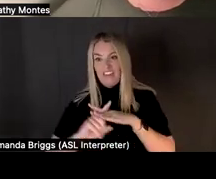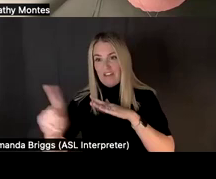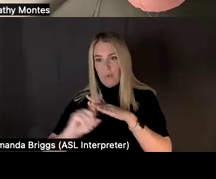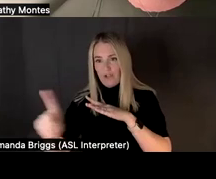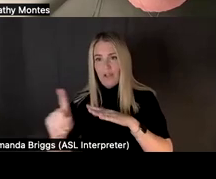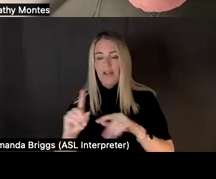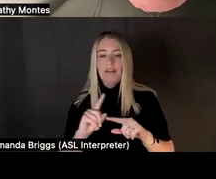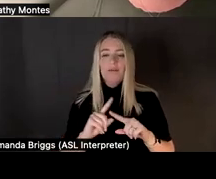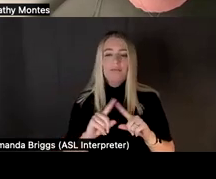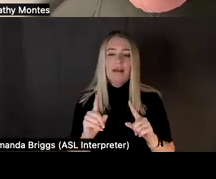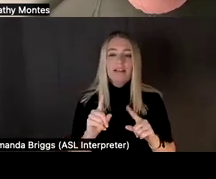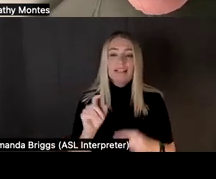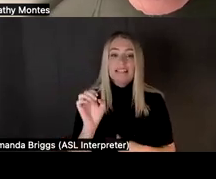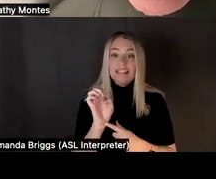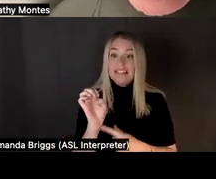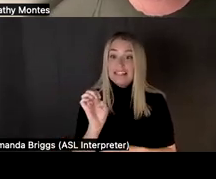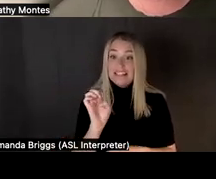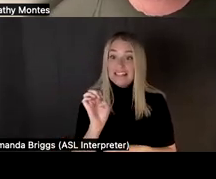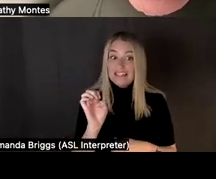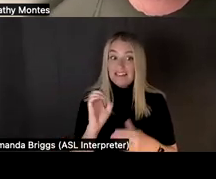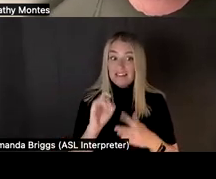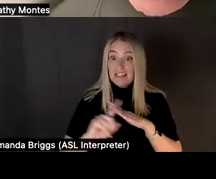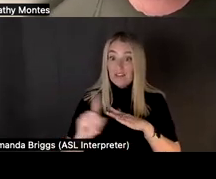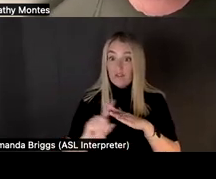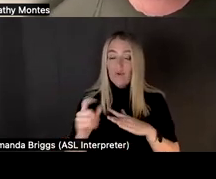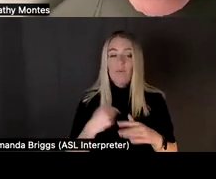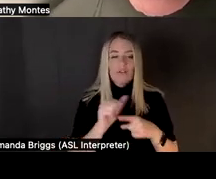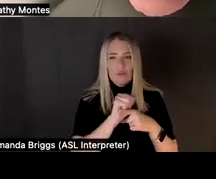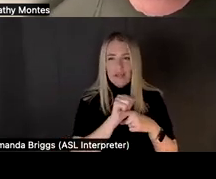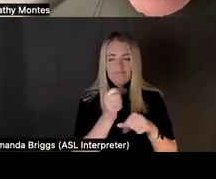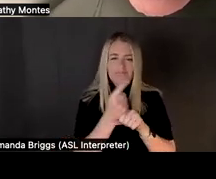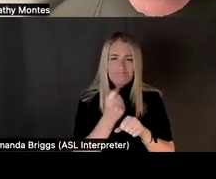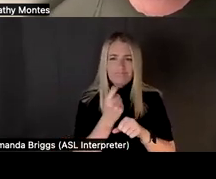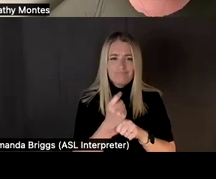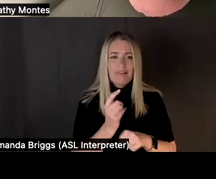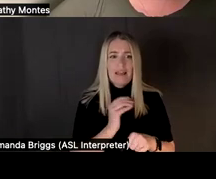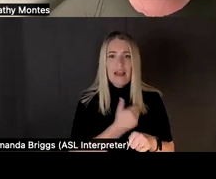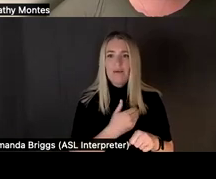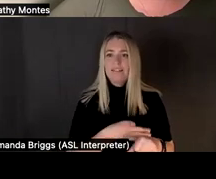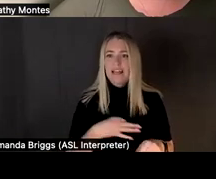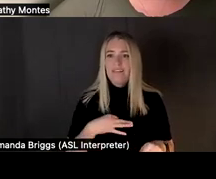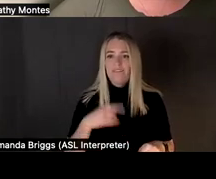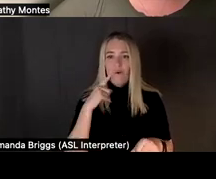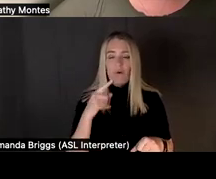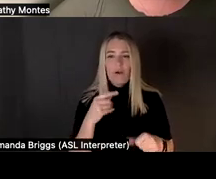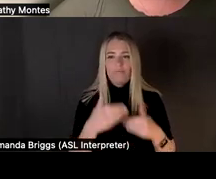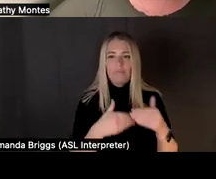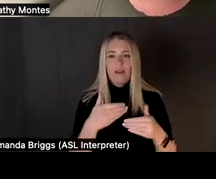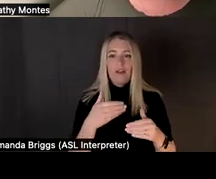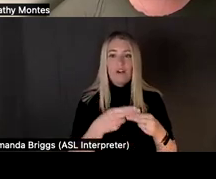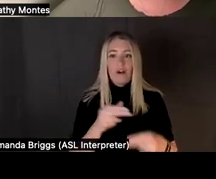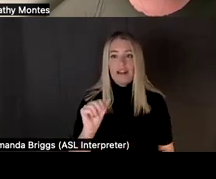there's the E is the evacuation. We train every year all of our staff in a protocol called